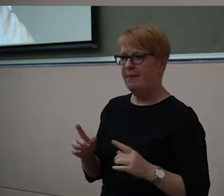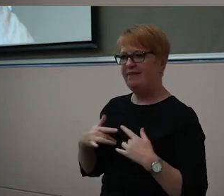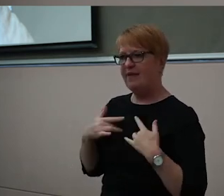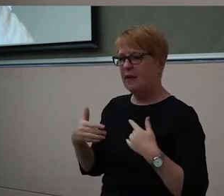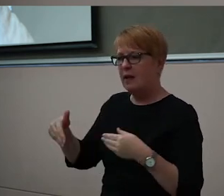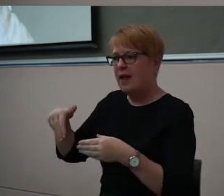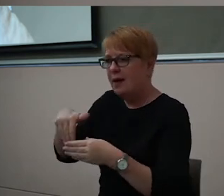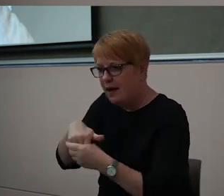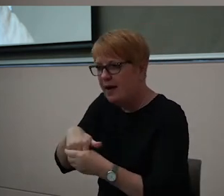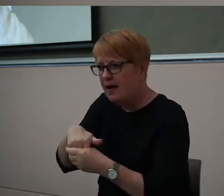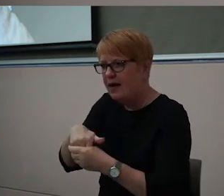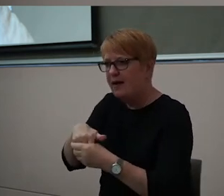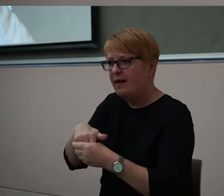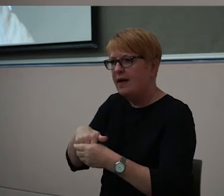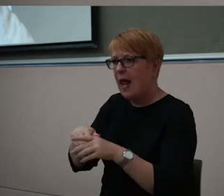do you negotiate that?